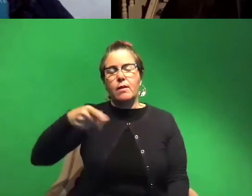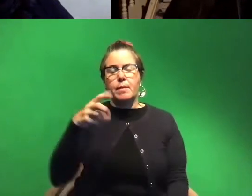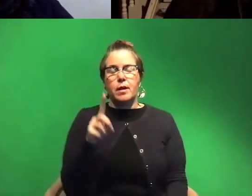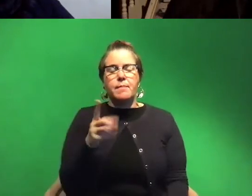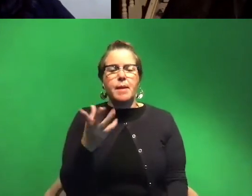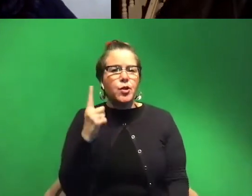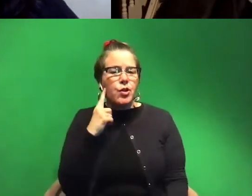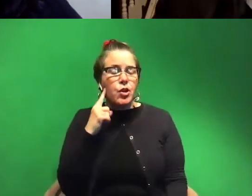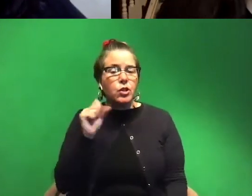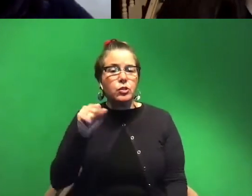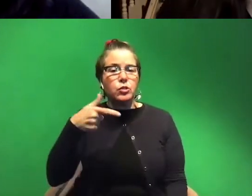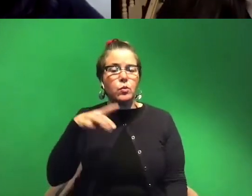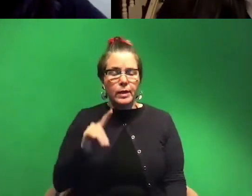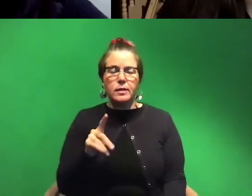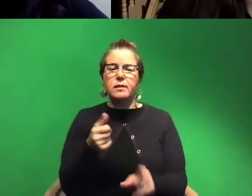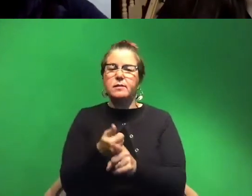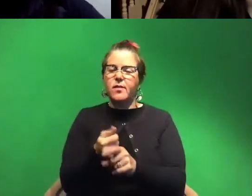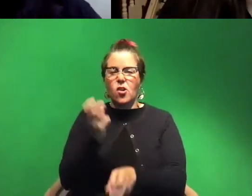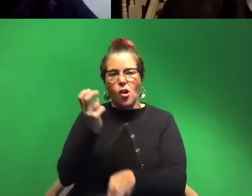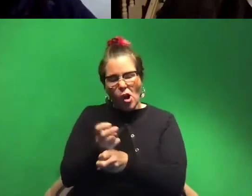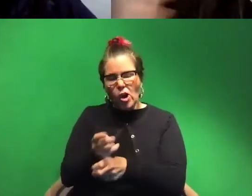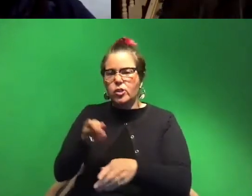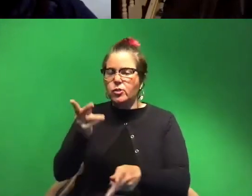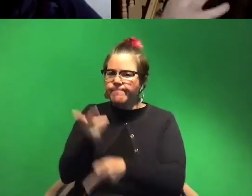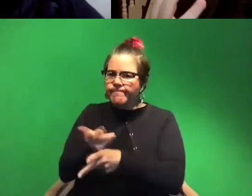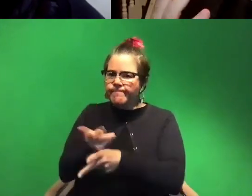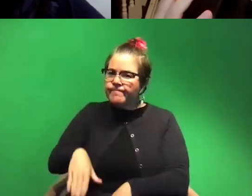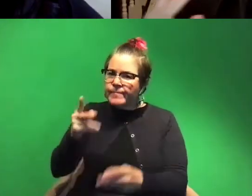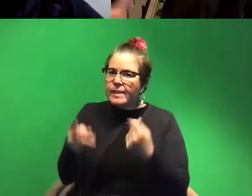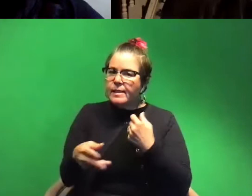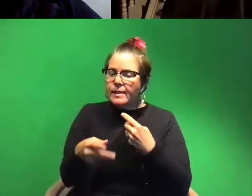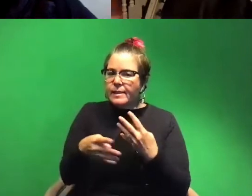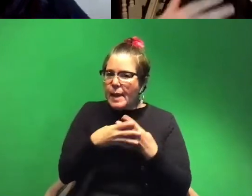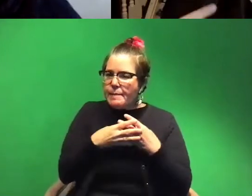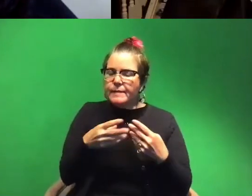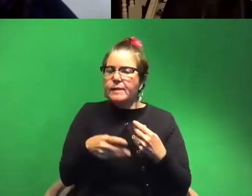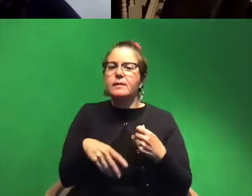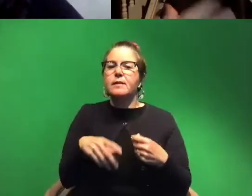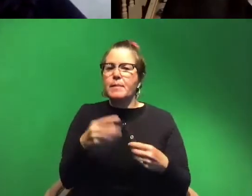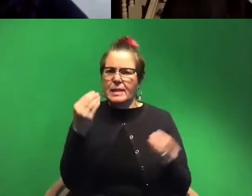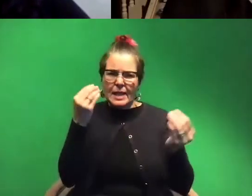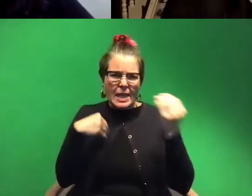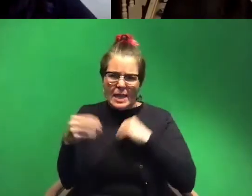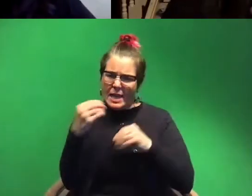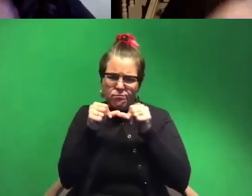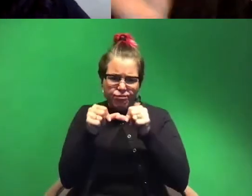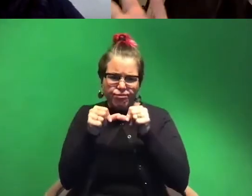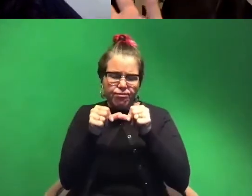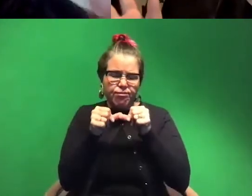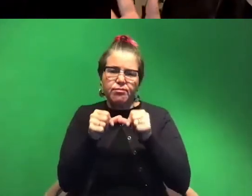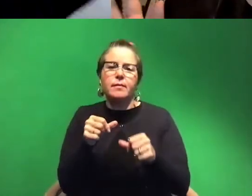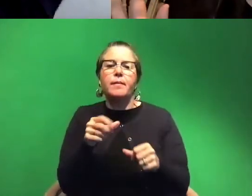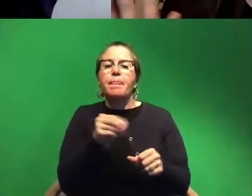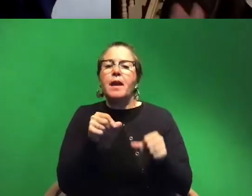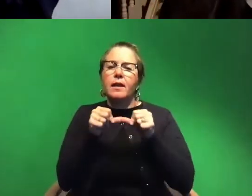the squid are really, really hard to keep in captivity because they eat like a marathon runner, just constantly eating and